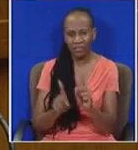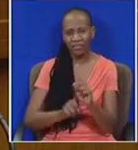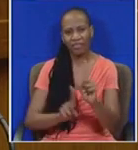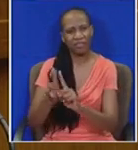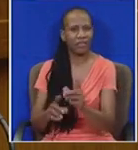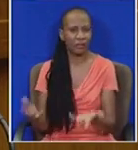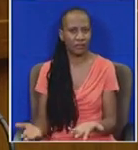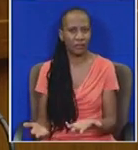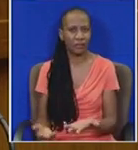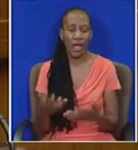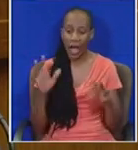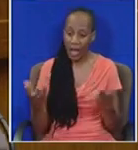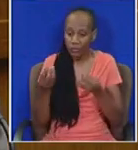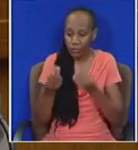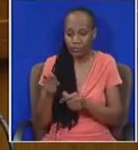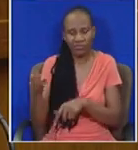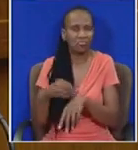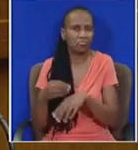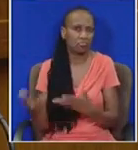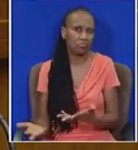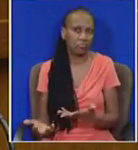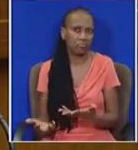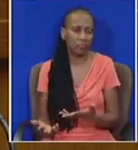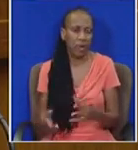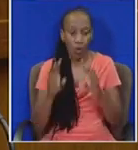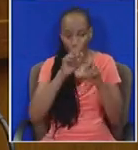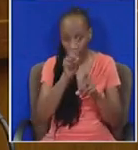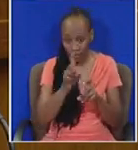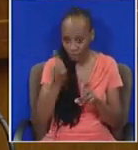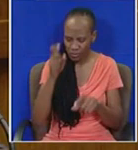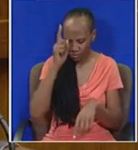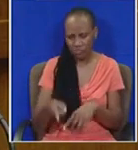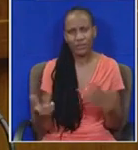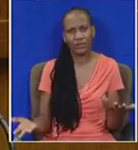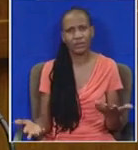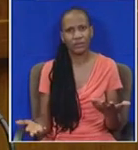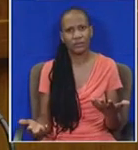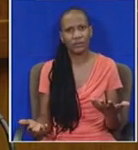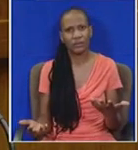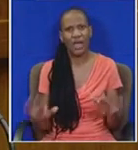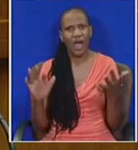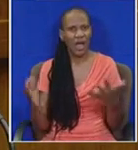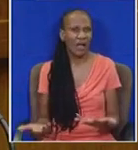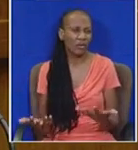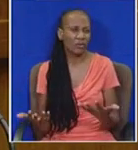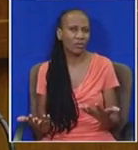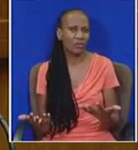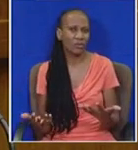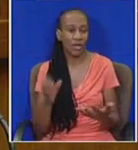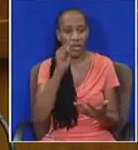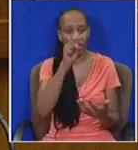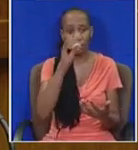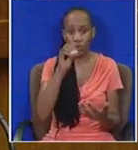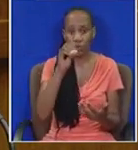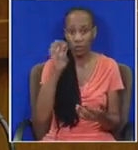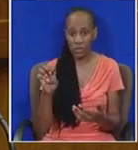In our search for solutions, we need to ask difficult questions. How did you arrive at the state of our SOEs which